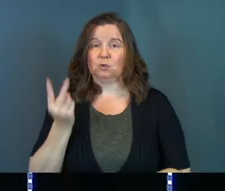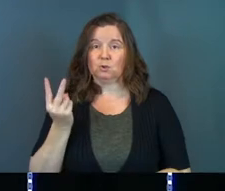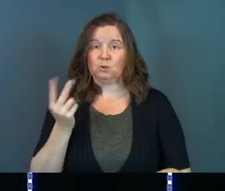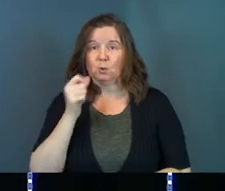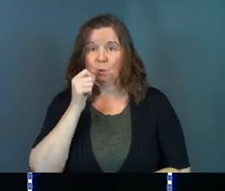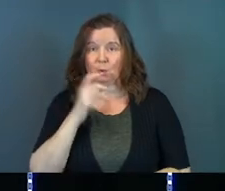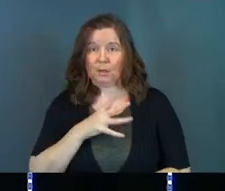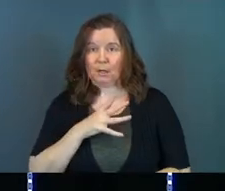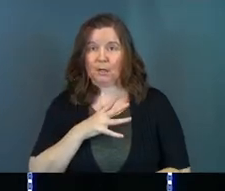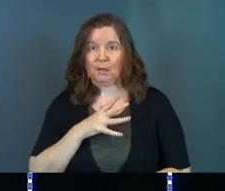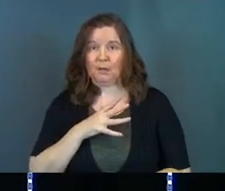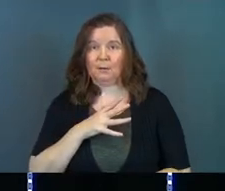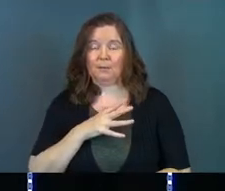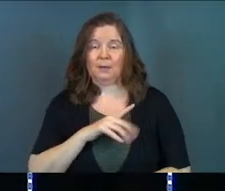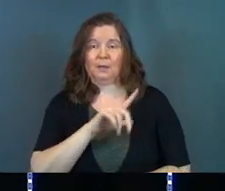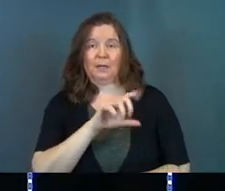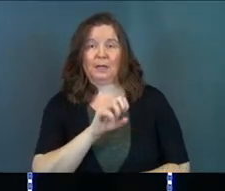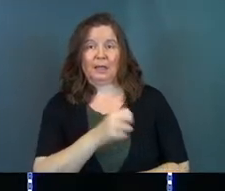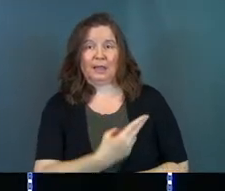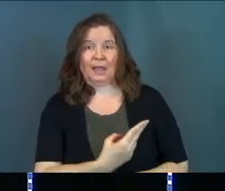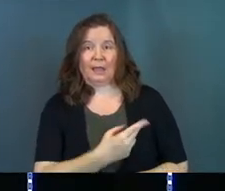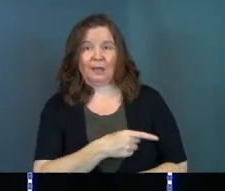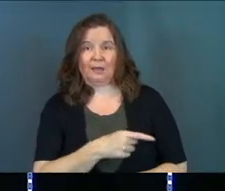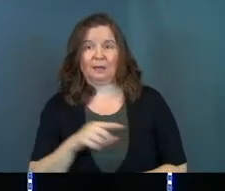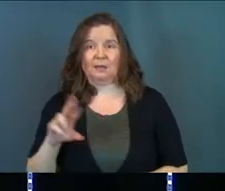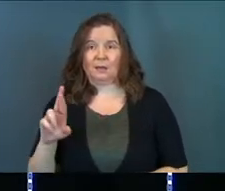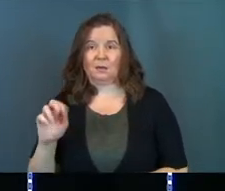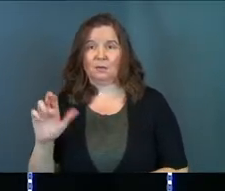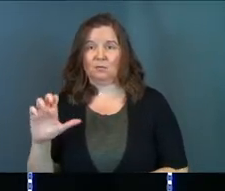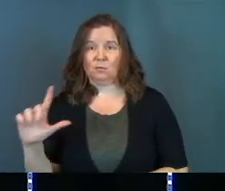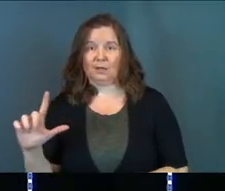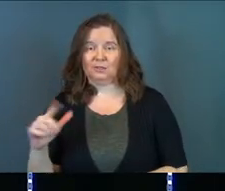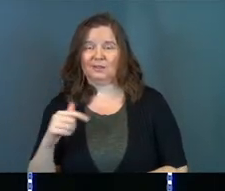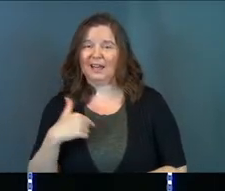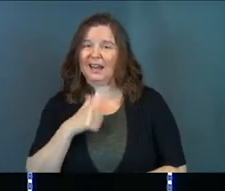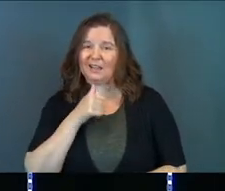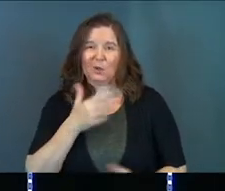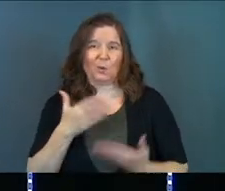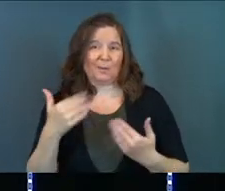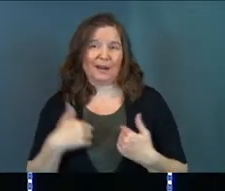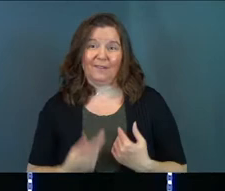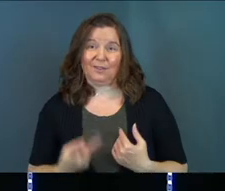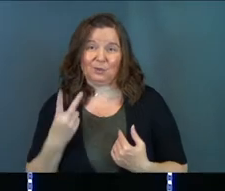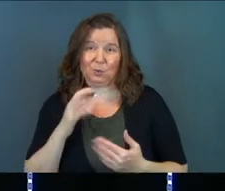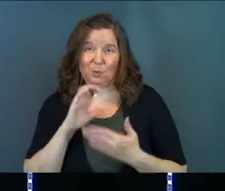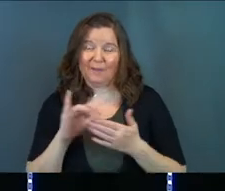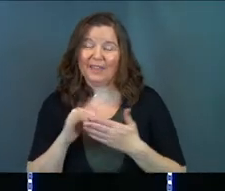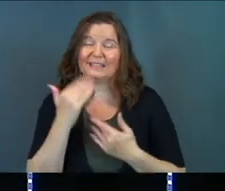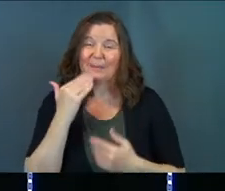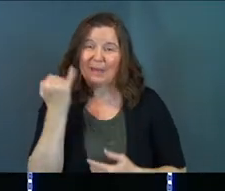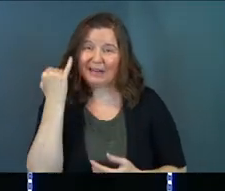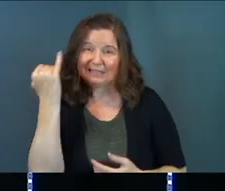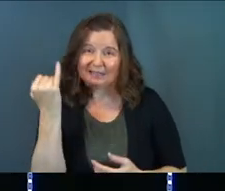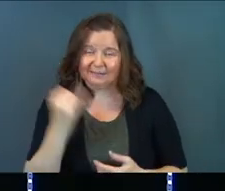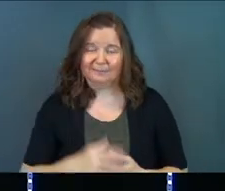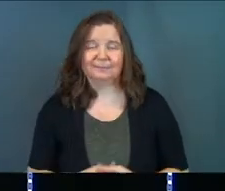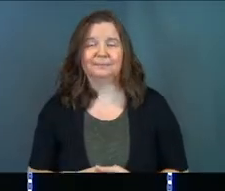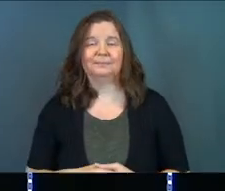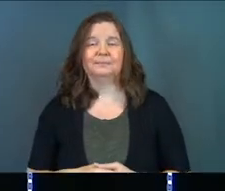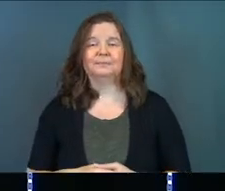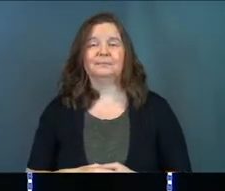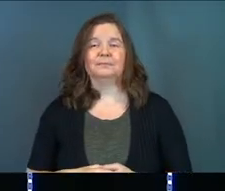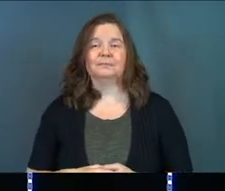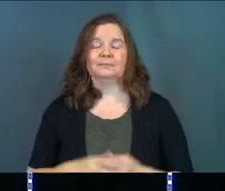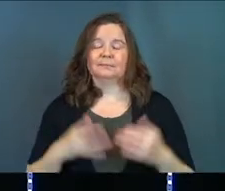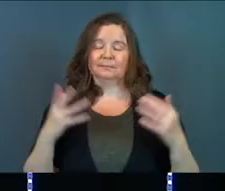women. He marries Leah and he marries Rachel. He's got two wives, and I don't recommend that, by the way. That's a bad, bad idea.